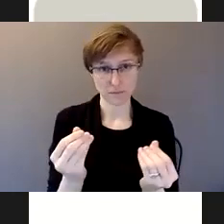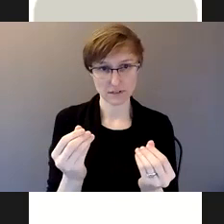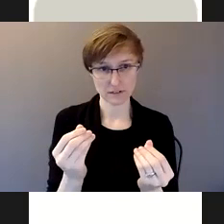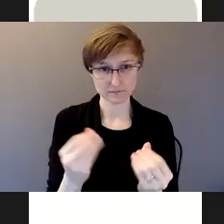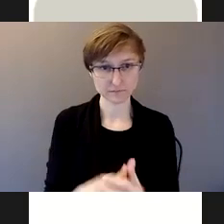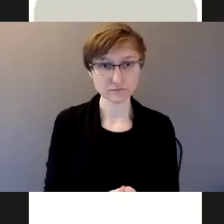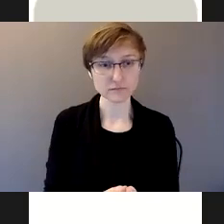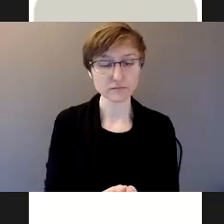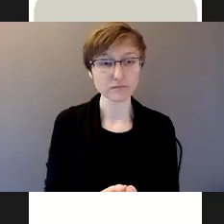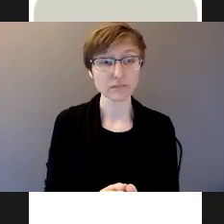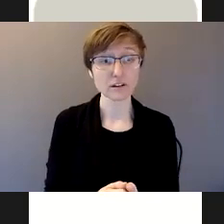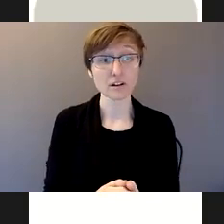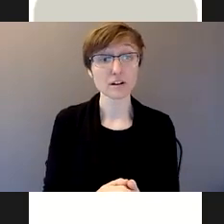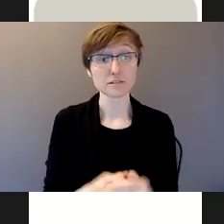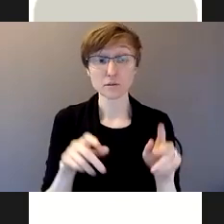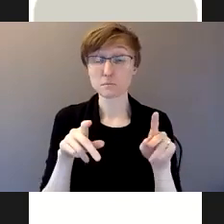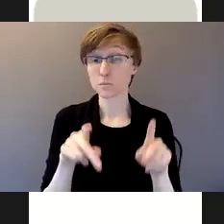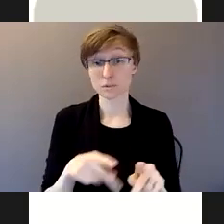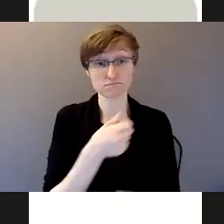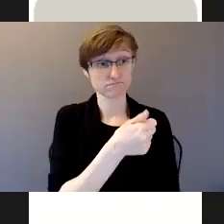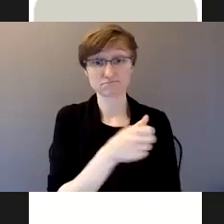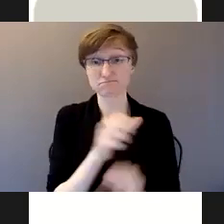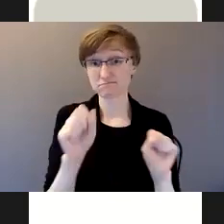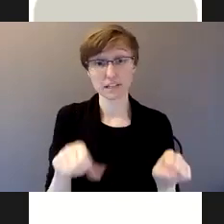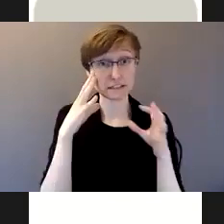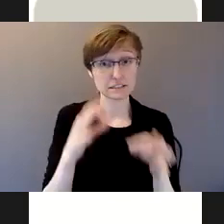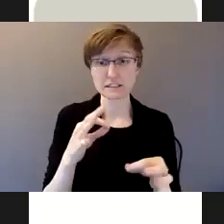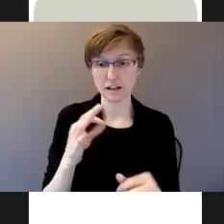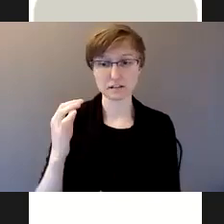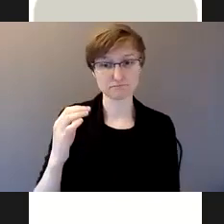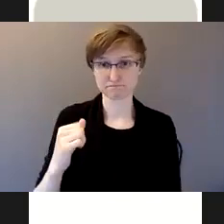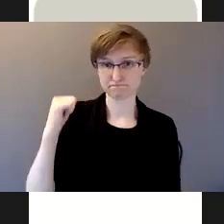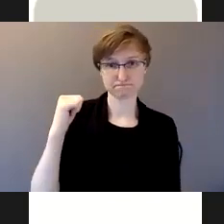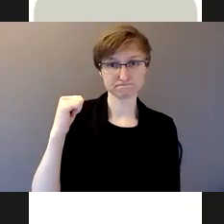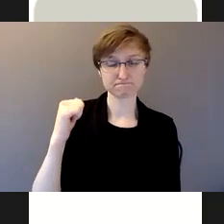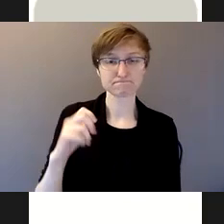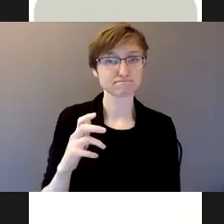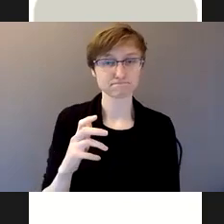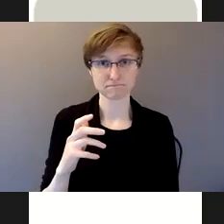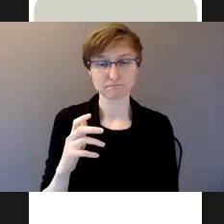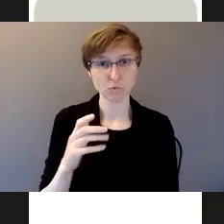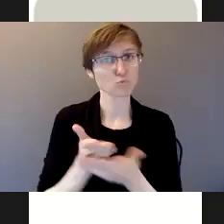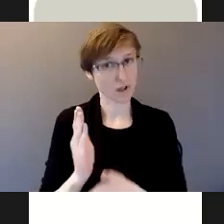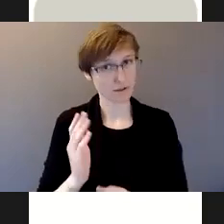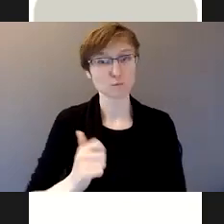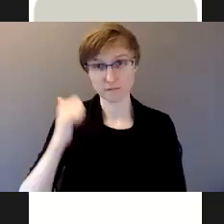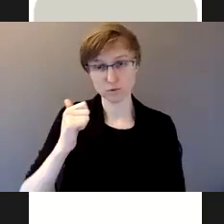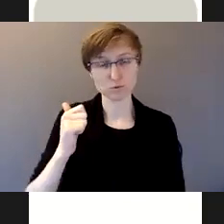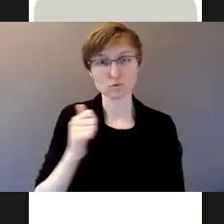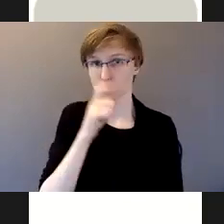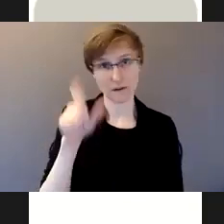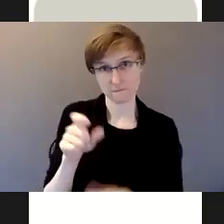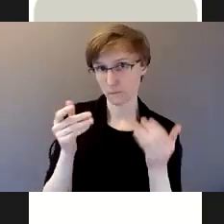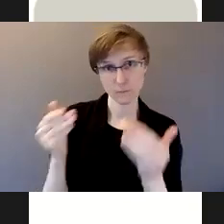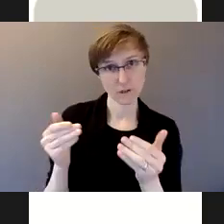As I said, the person can object to it. So whoever you wish to have assessed may object to it, and they have the right to refuse the assessment.